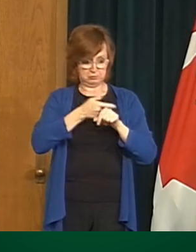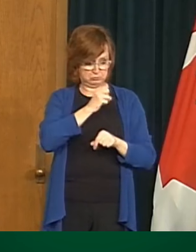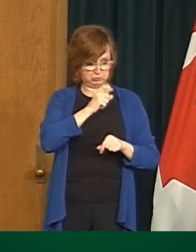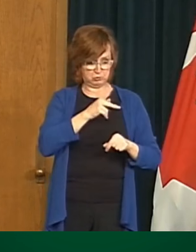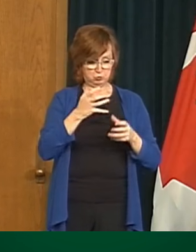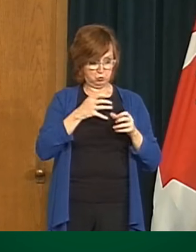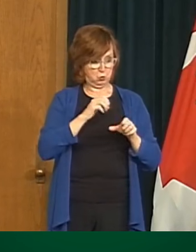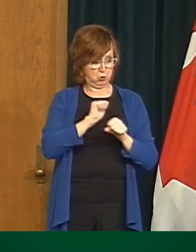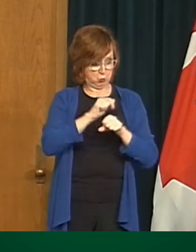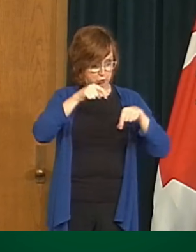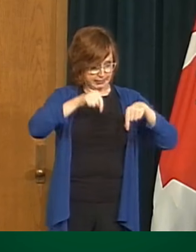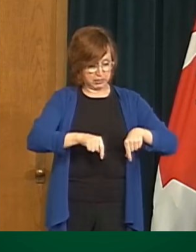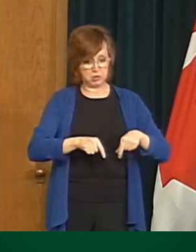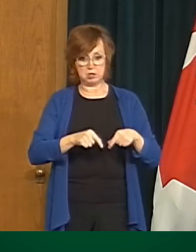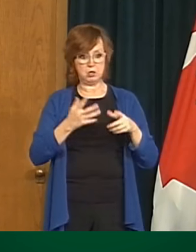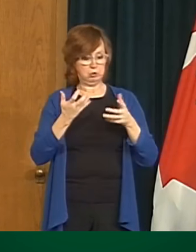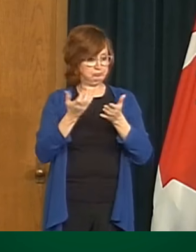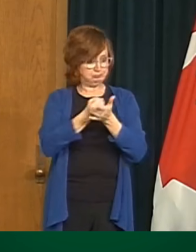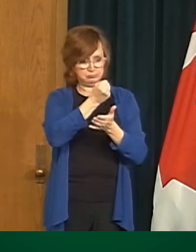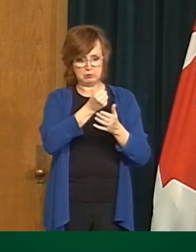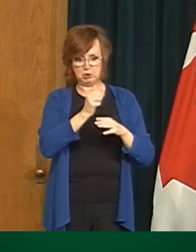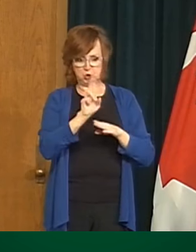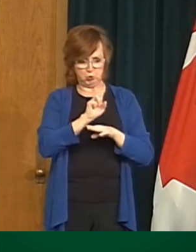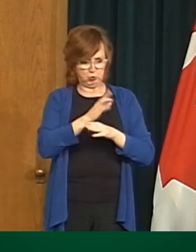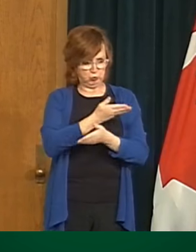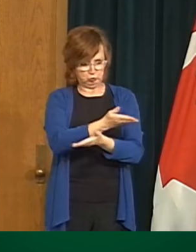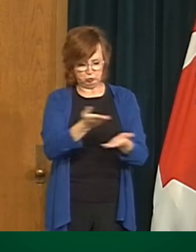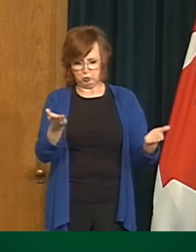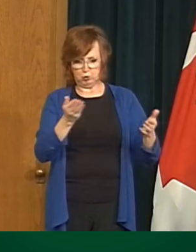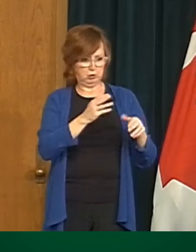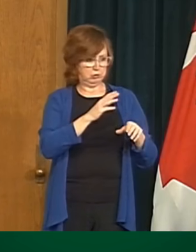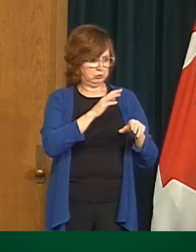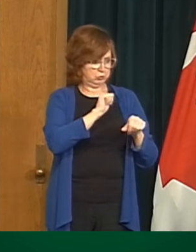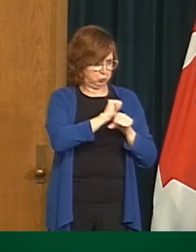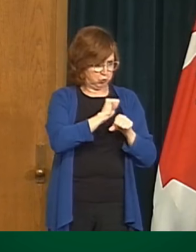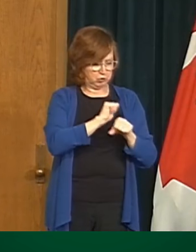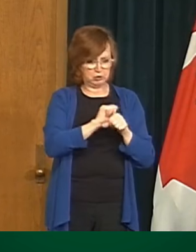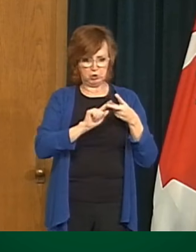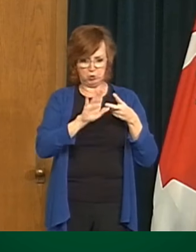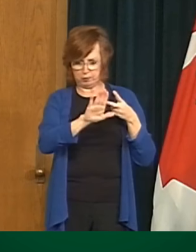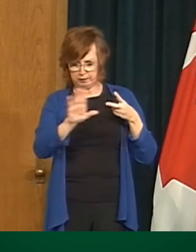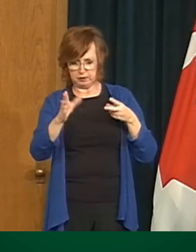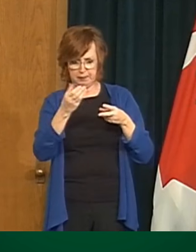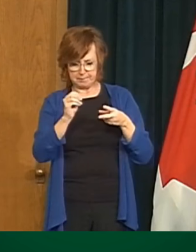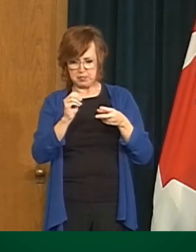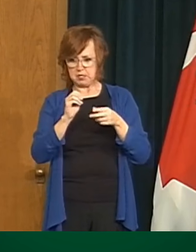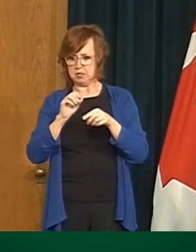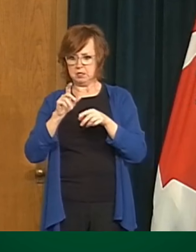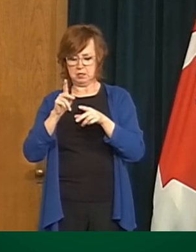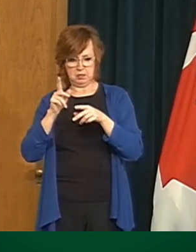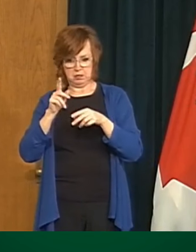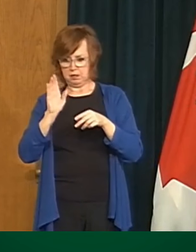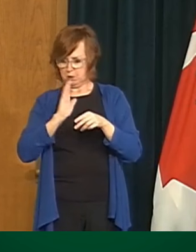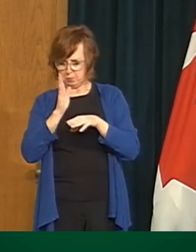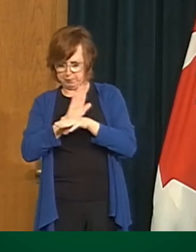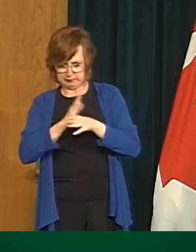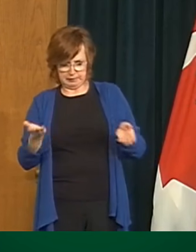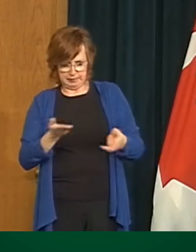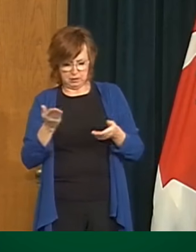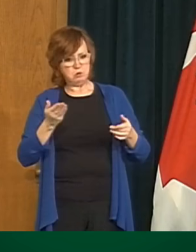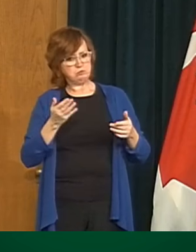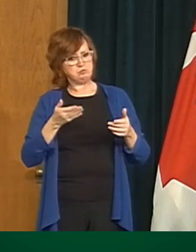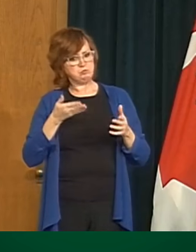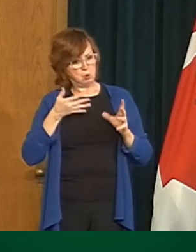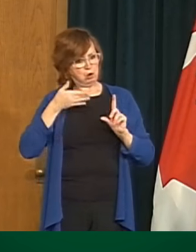communities, and I want to assure our industry and our businesses that as much as possible, the work will be performed by